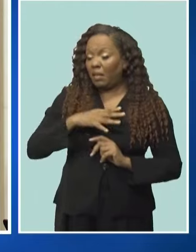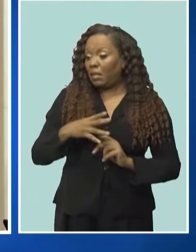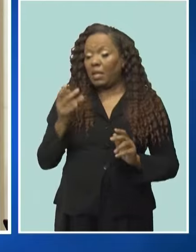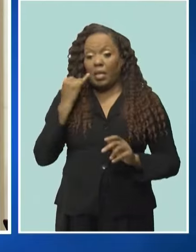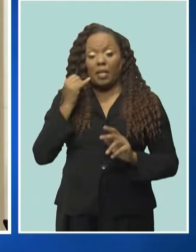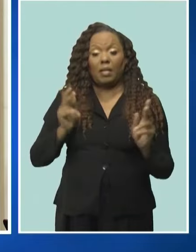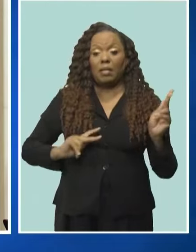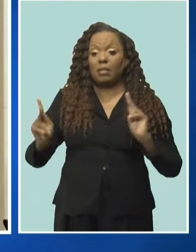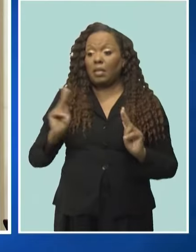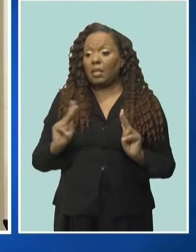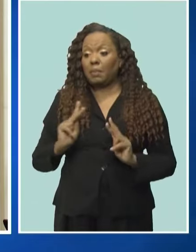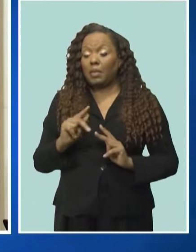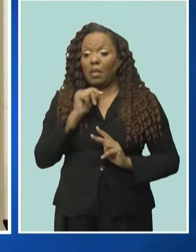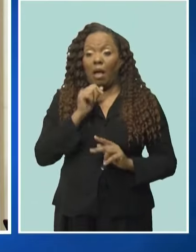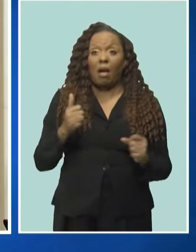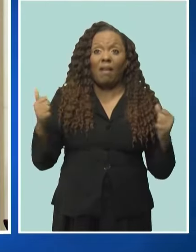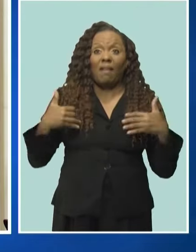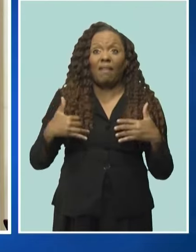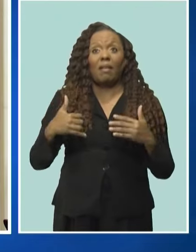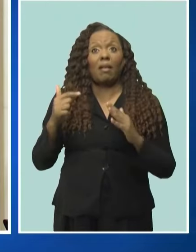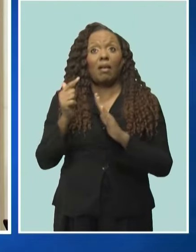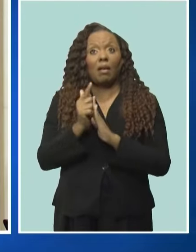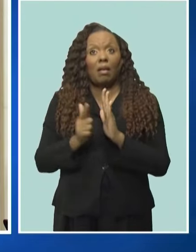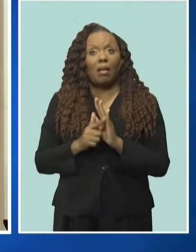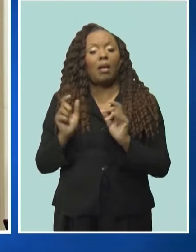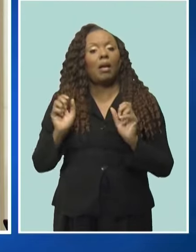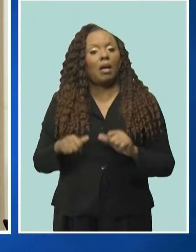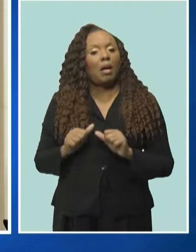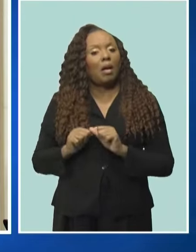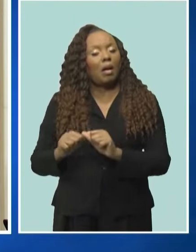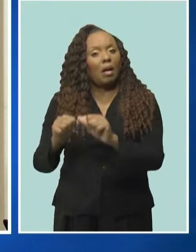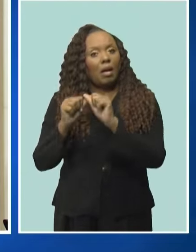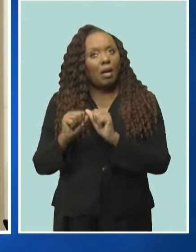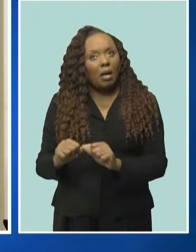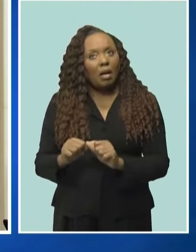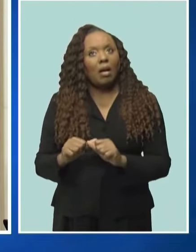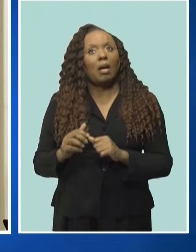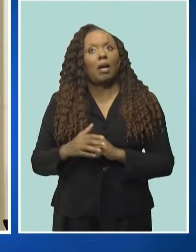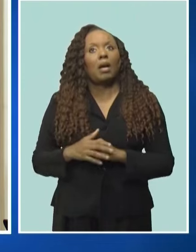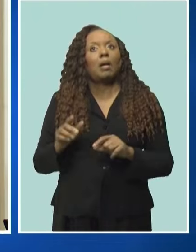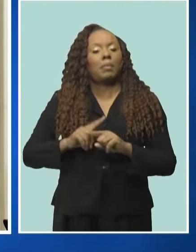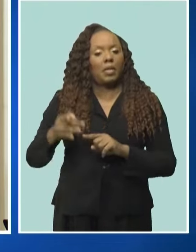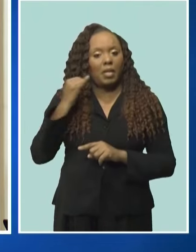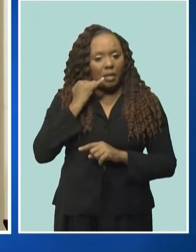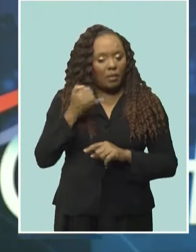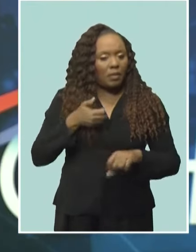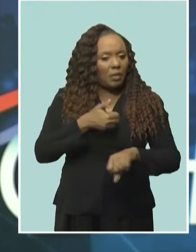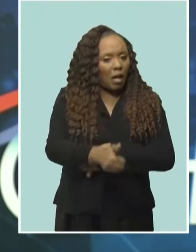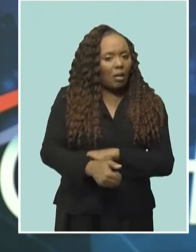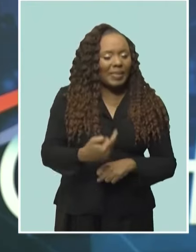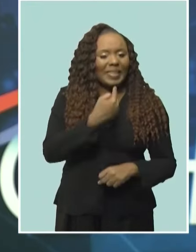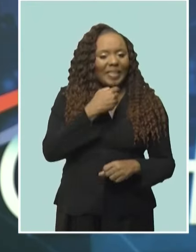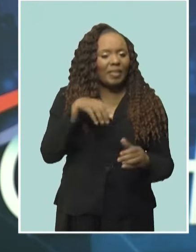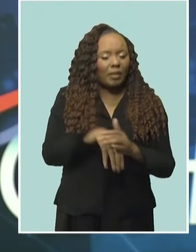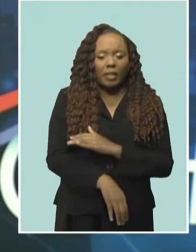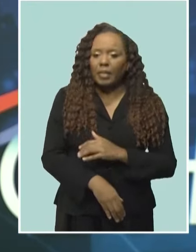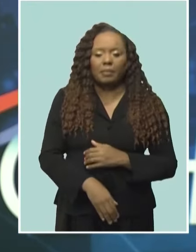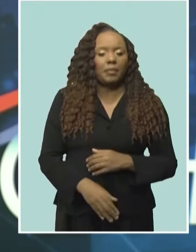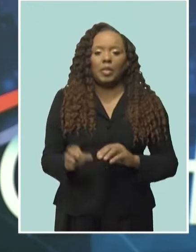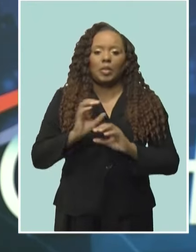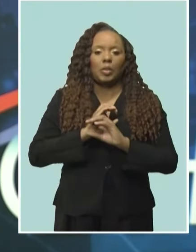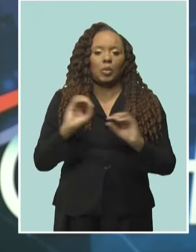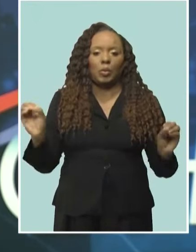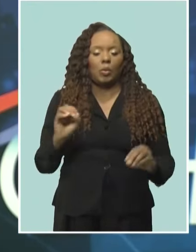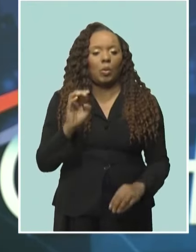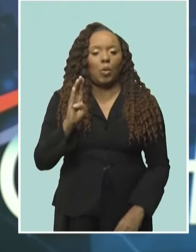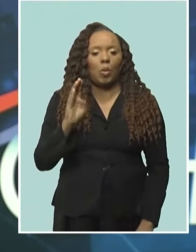of the deprivation of liberty can continue with impunity and go out there and shoot and kill people. Government has also agreed